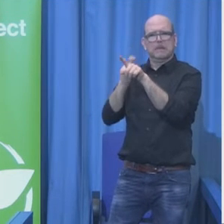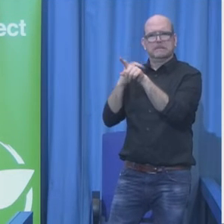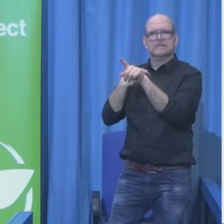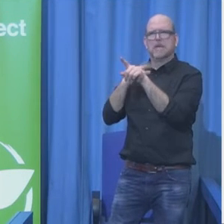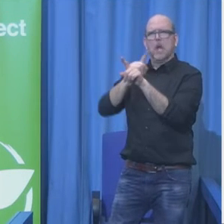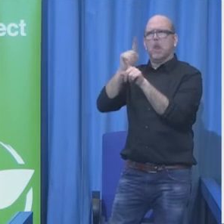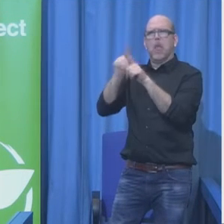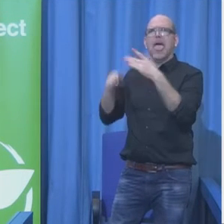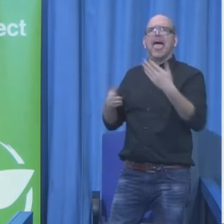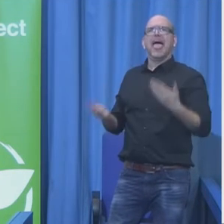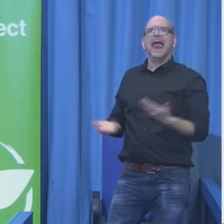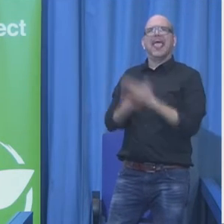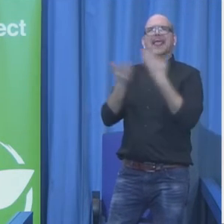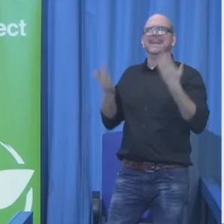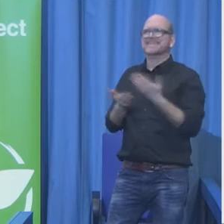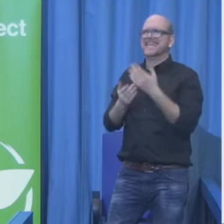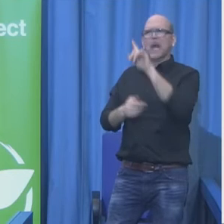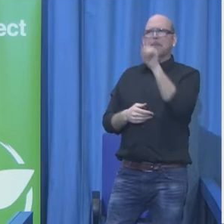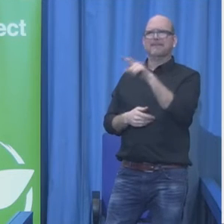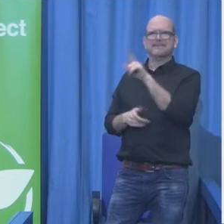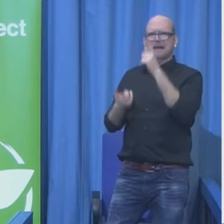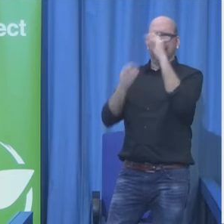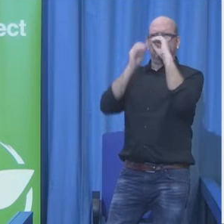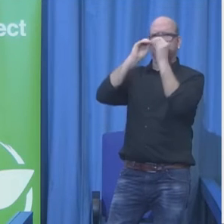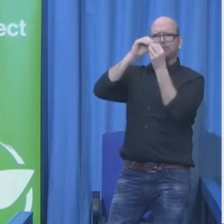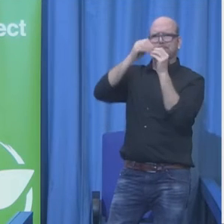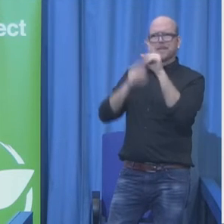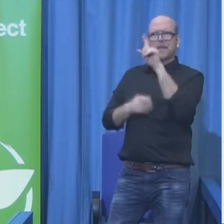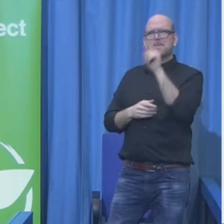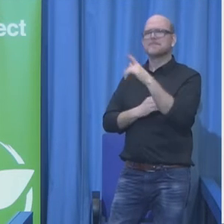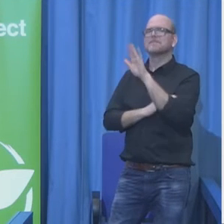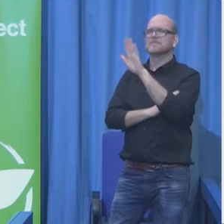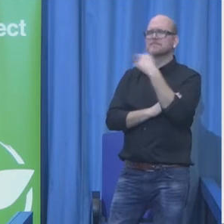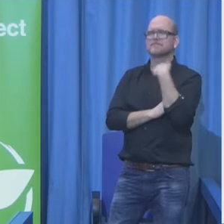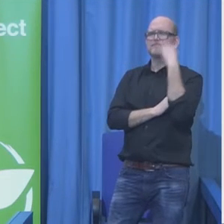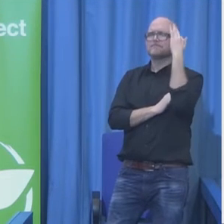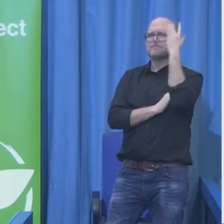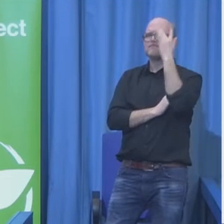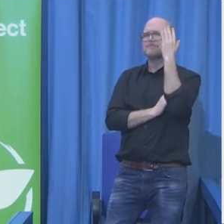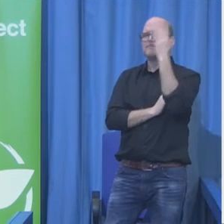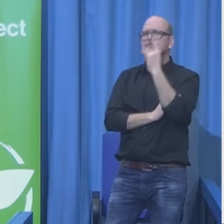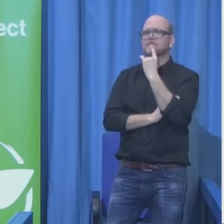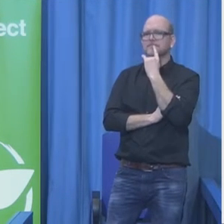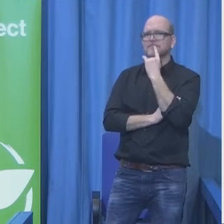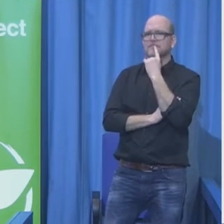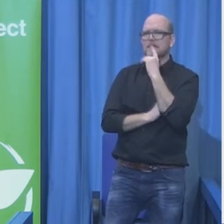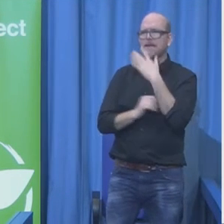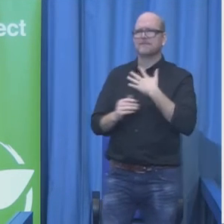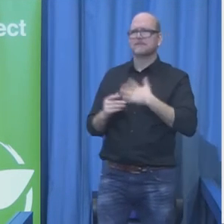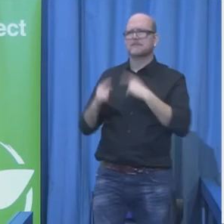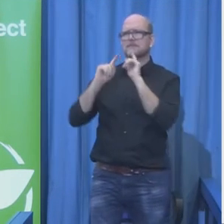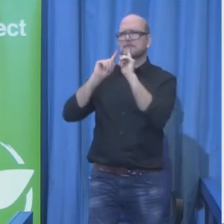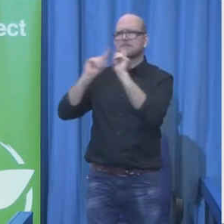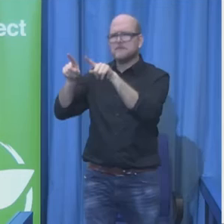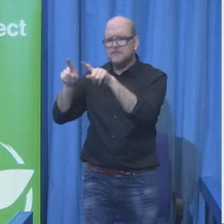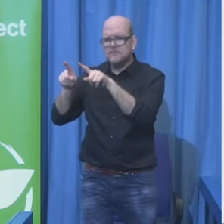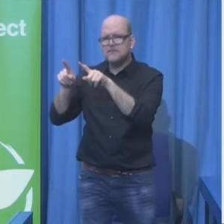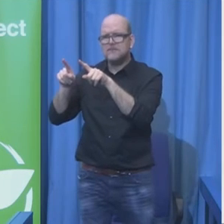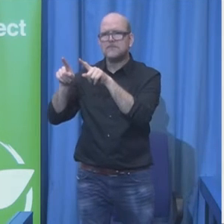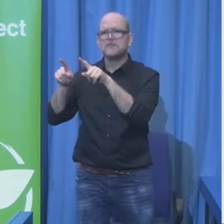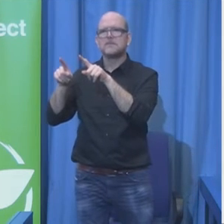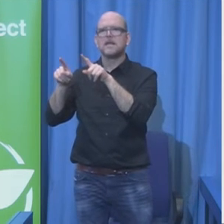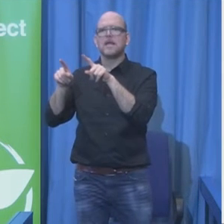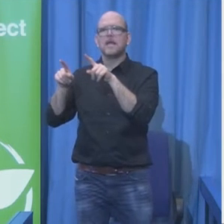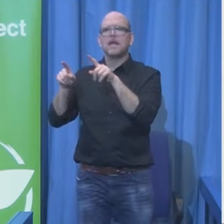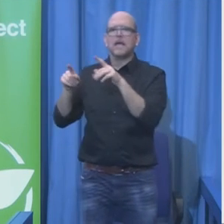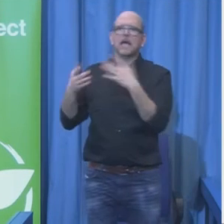from the ground, and then I will give the final 5-6 minutes, more or less each 1 minute to each of the panelists, and then you should try to